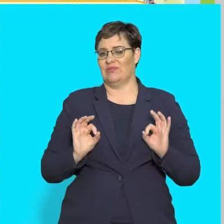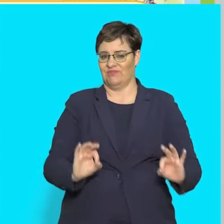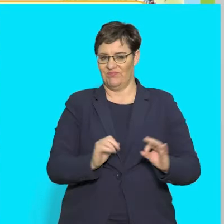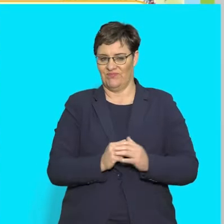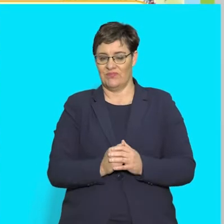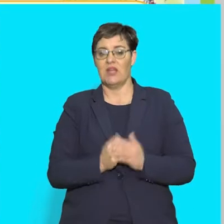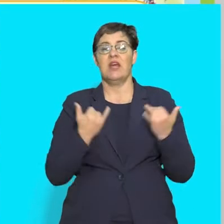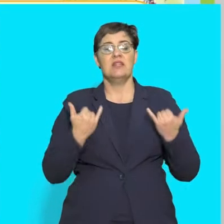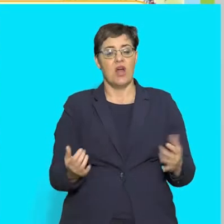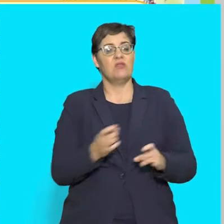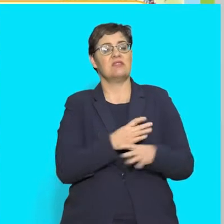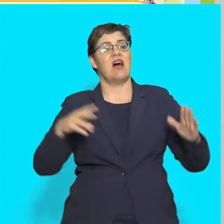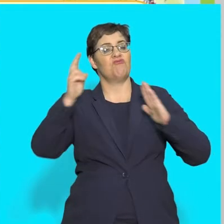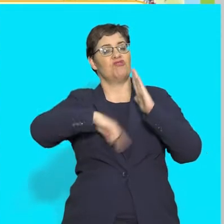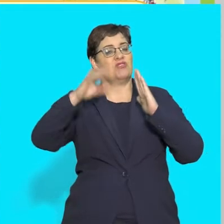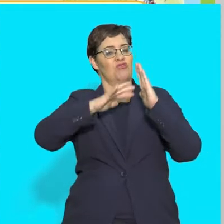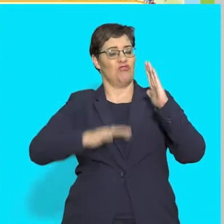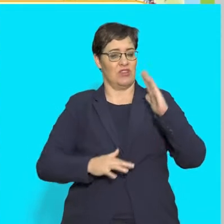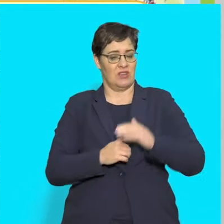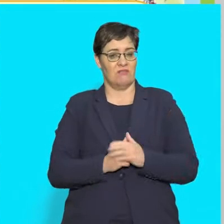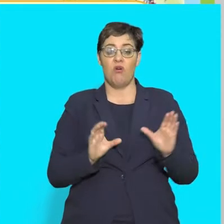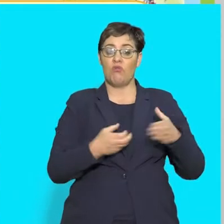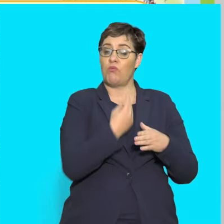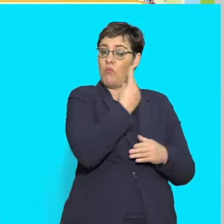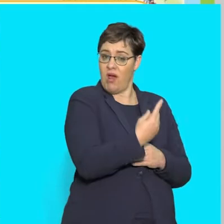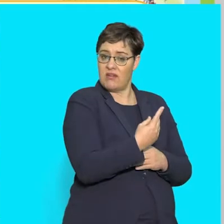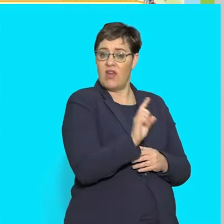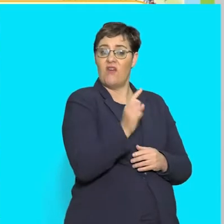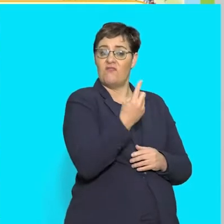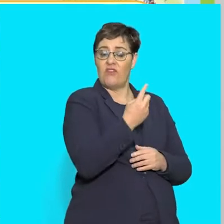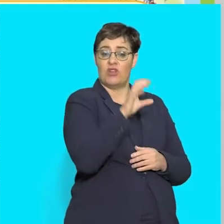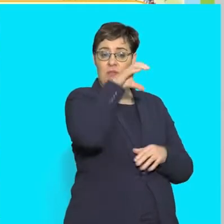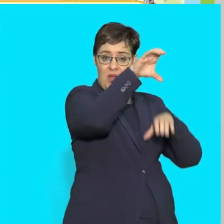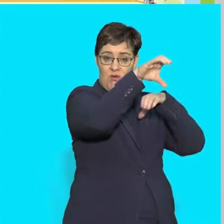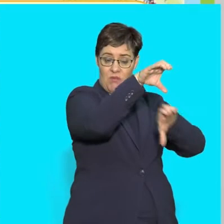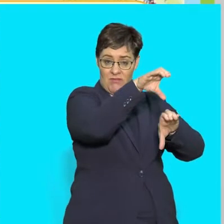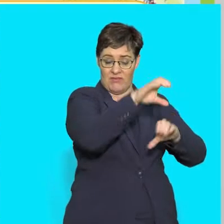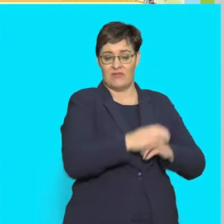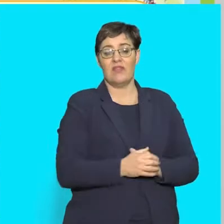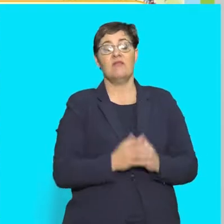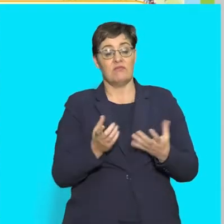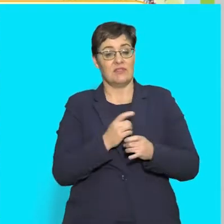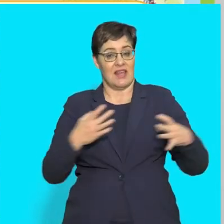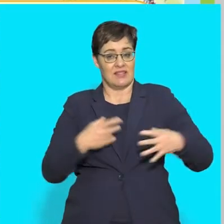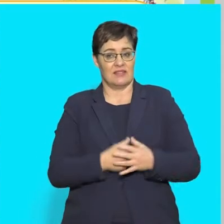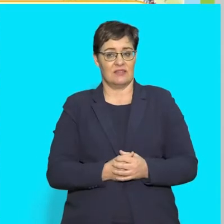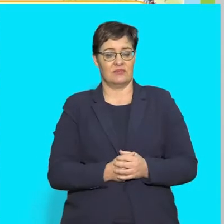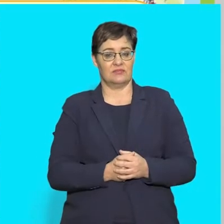Good. Now let's start reading the story. Group 1 will read the first 2 paragraphs. Let's